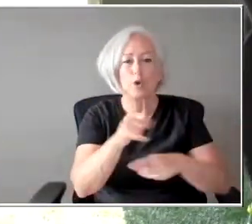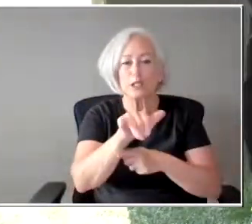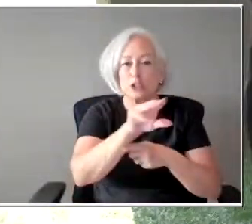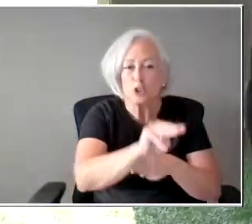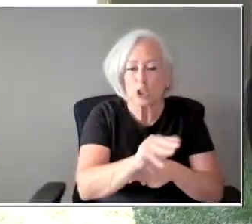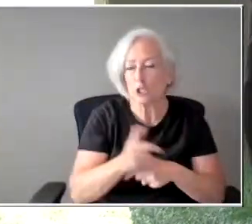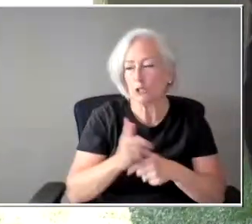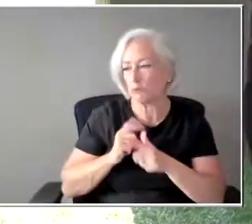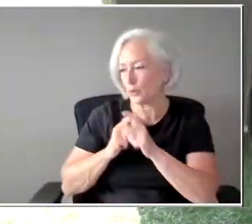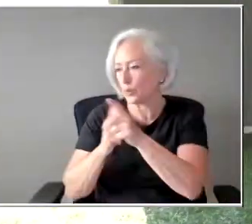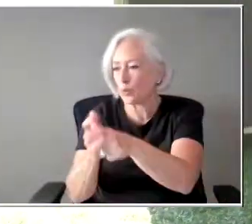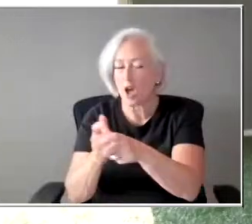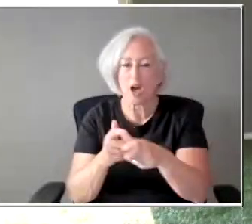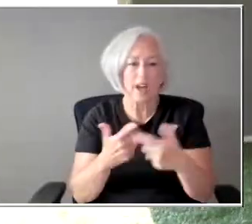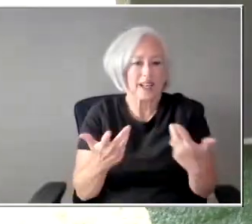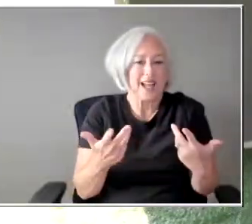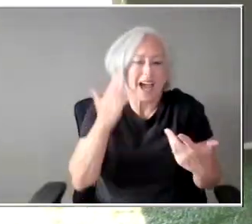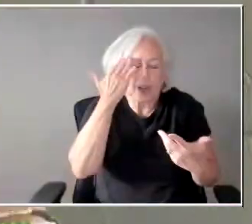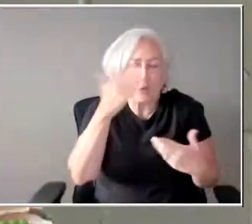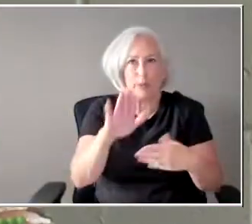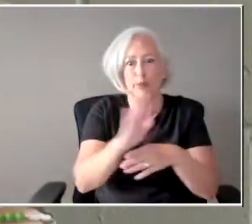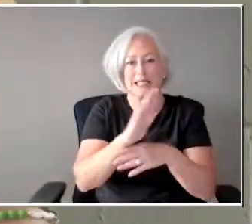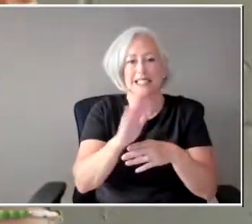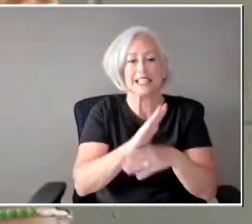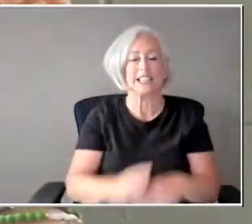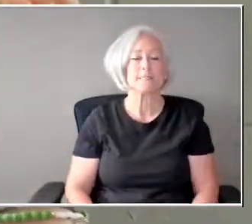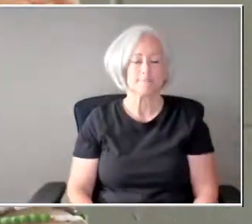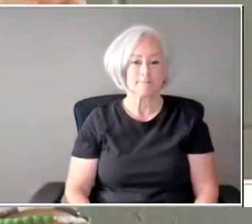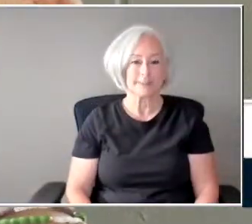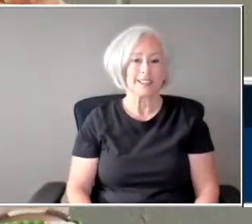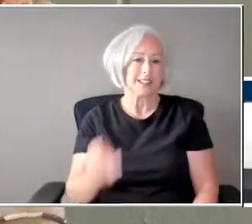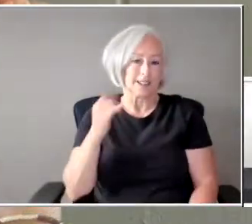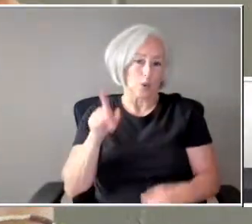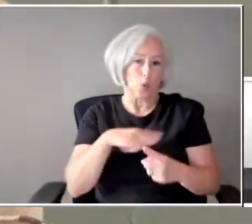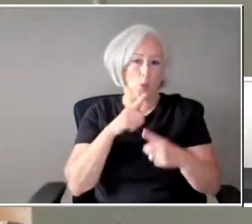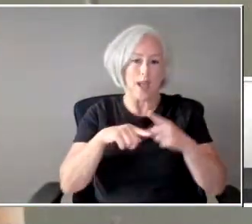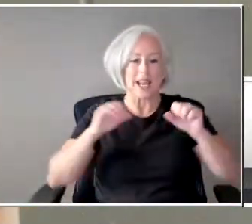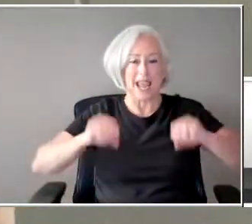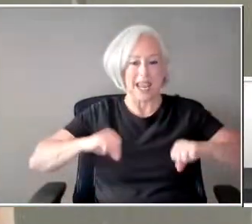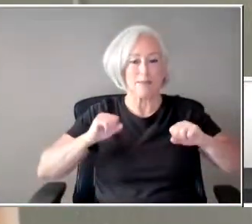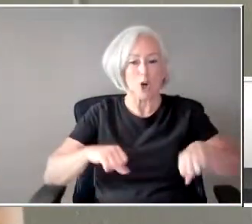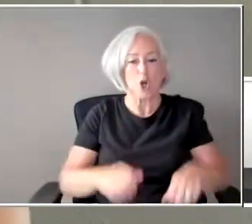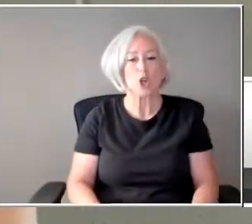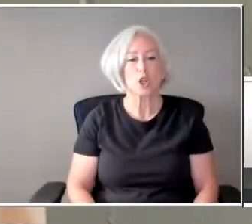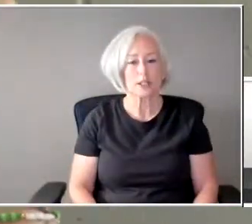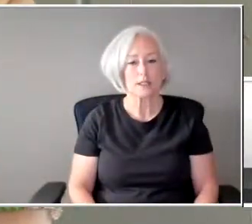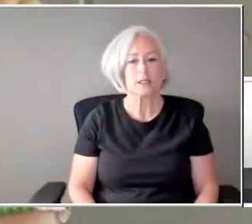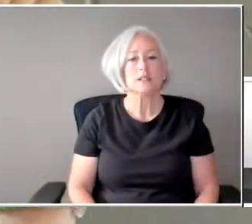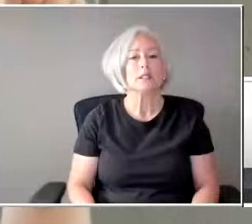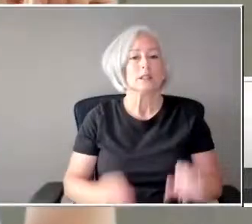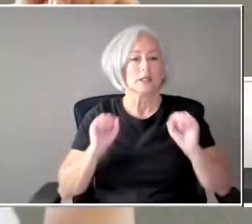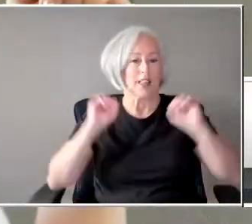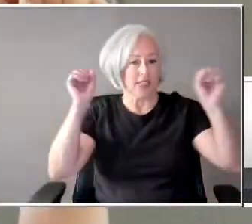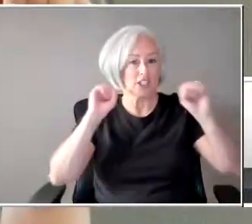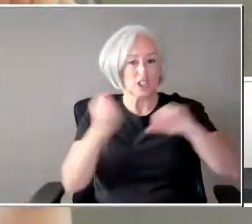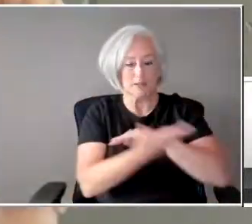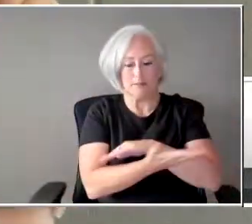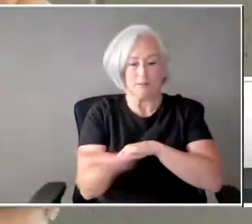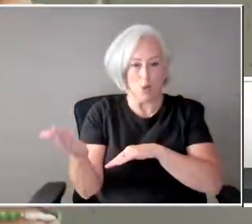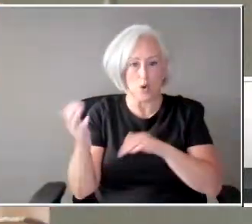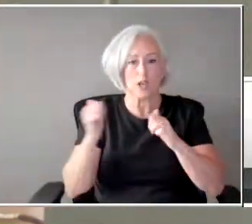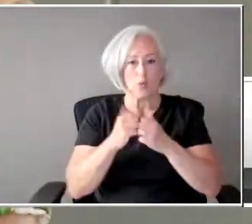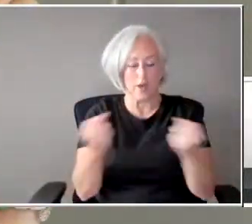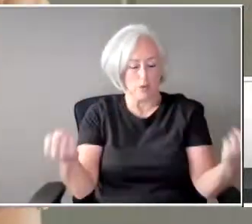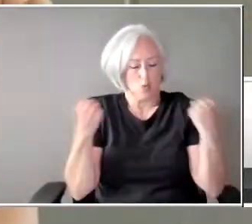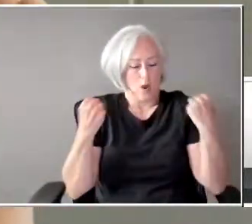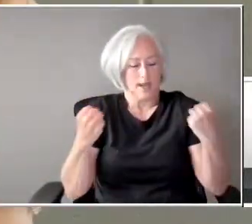when you can? I know you're busy, but Yeah, when I'm able to. The gym in the morning for weights and